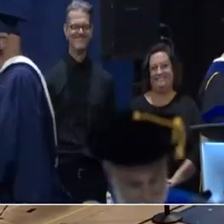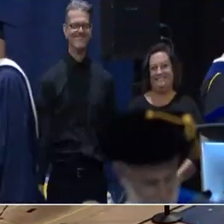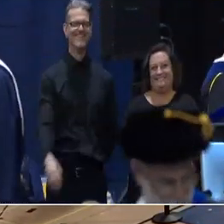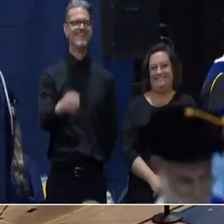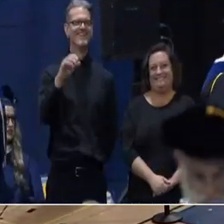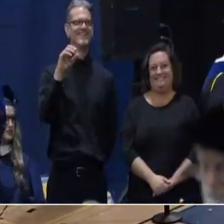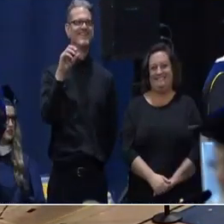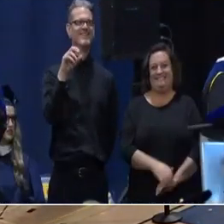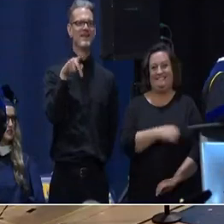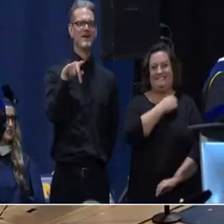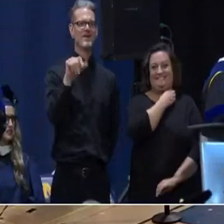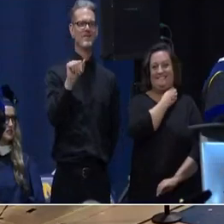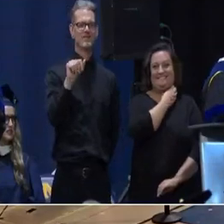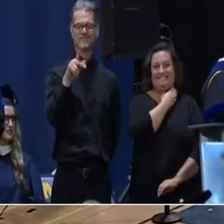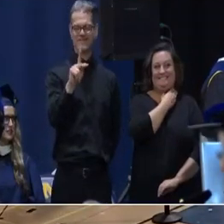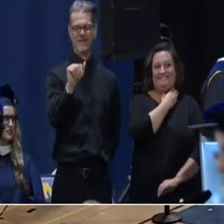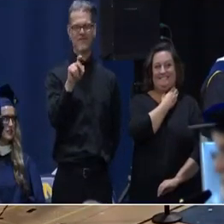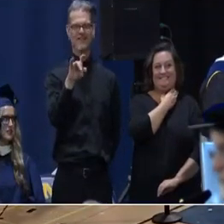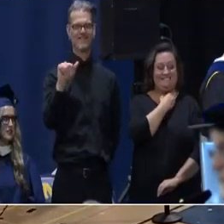Teresa Butterfield.